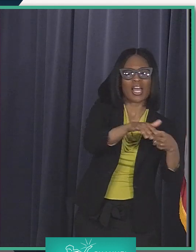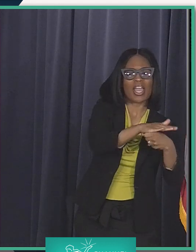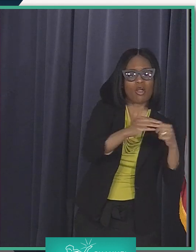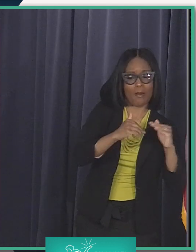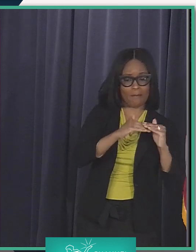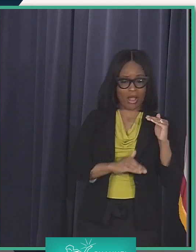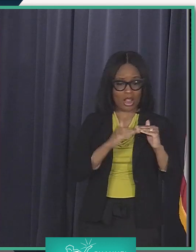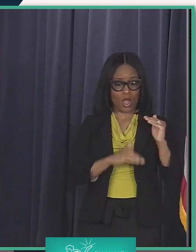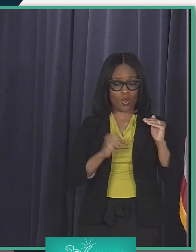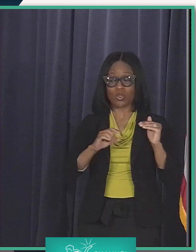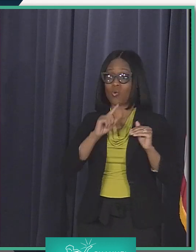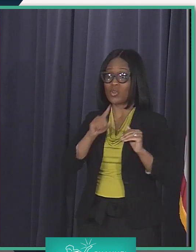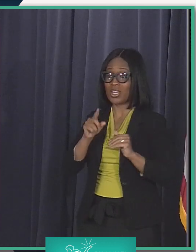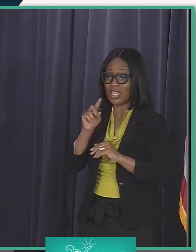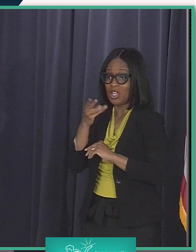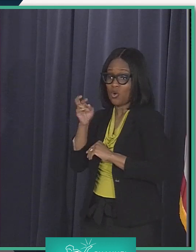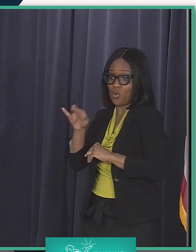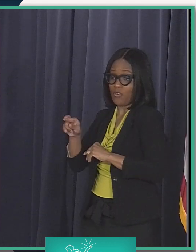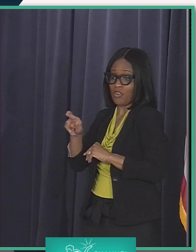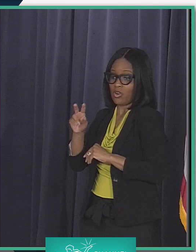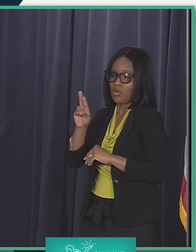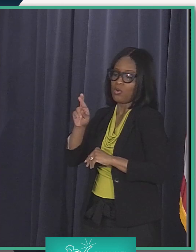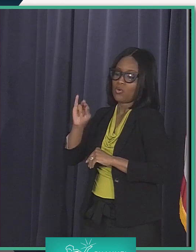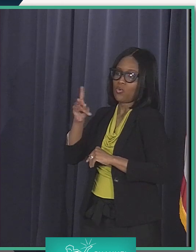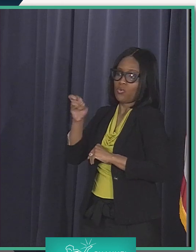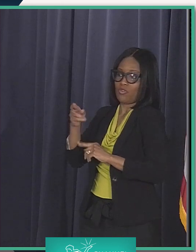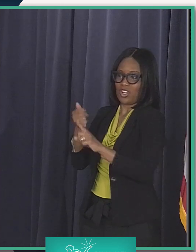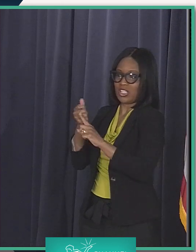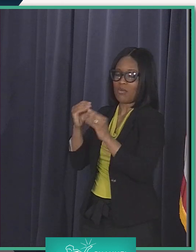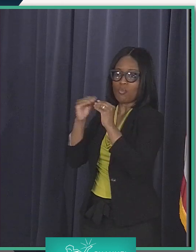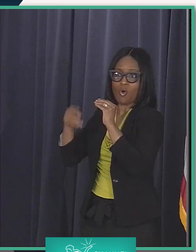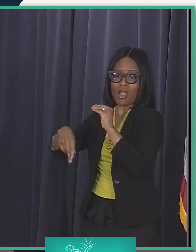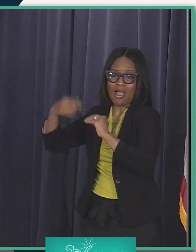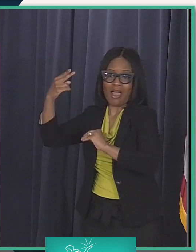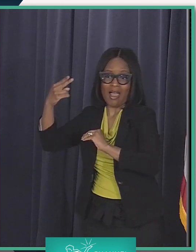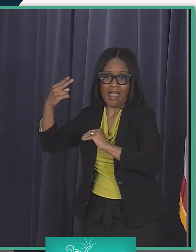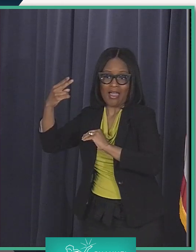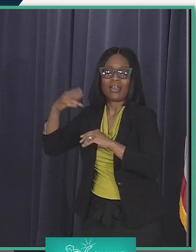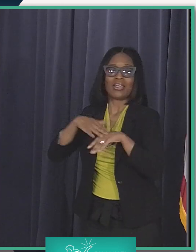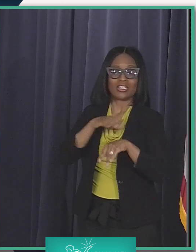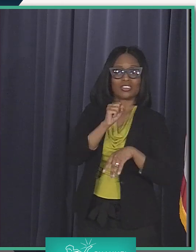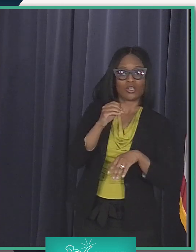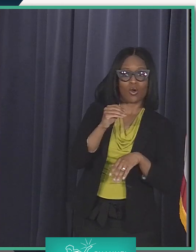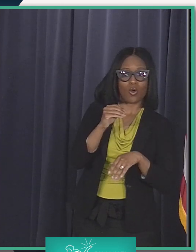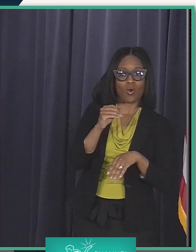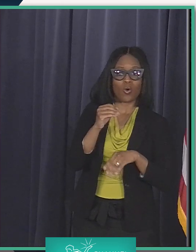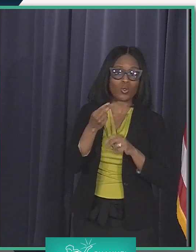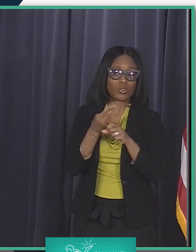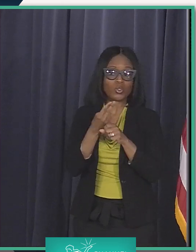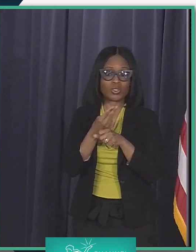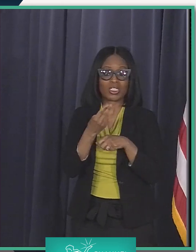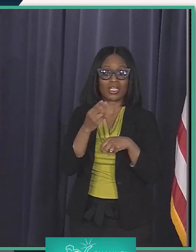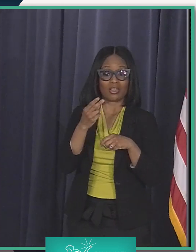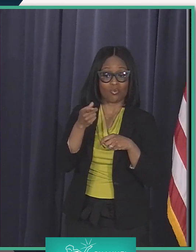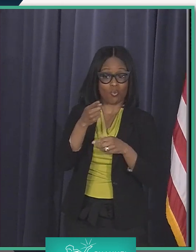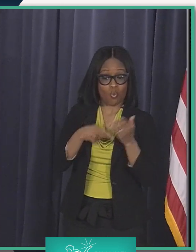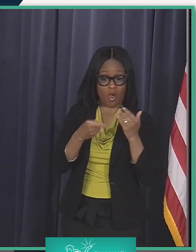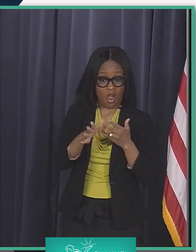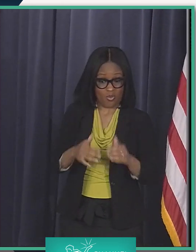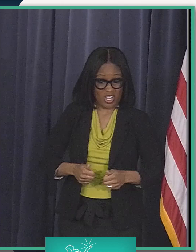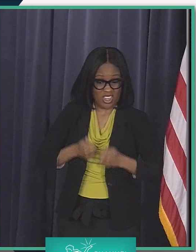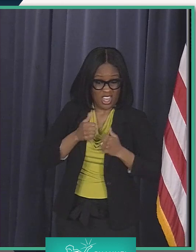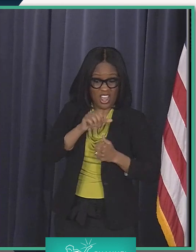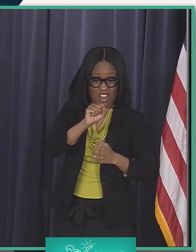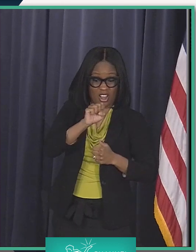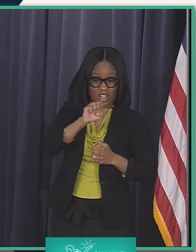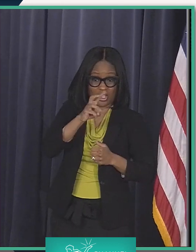is actually higher than the ground in various parts of that neighborhood. So use of the existing sewer